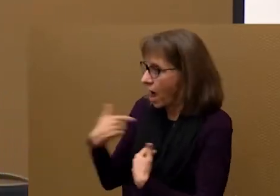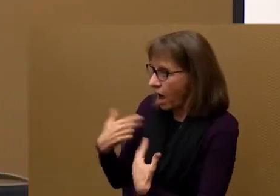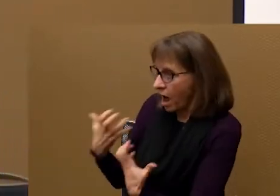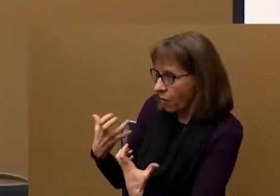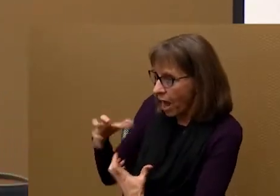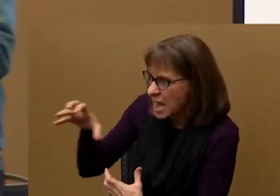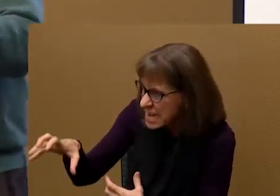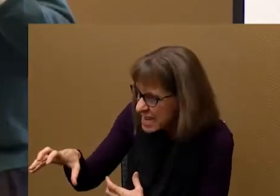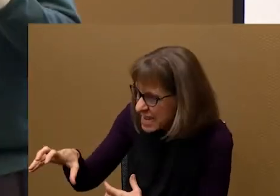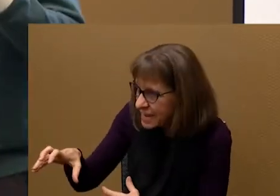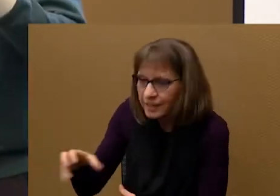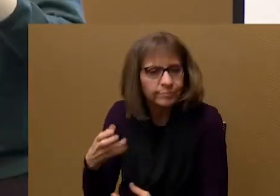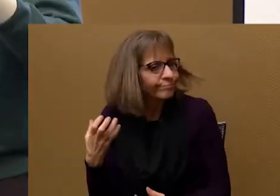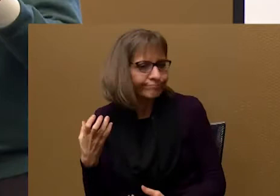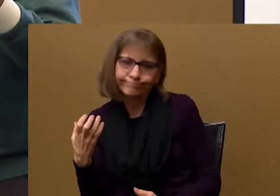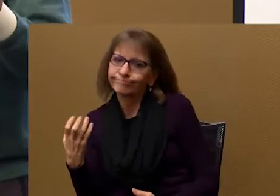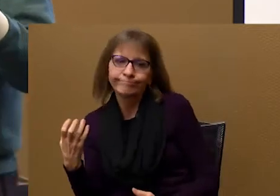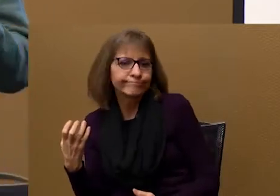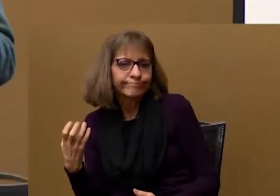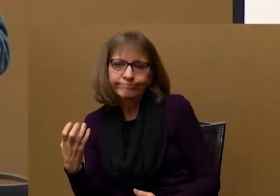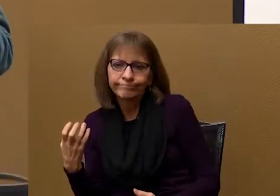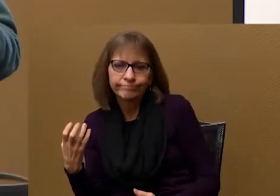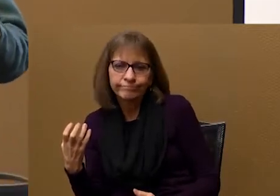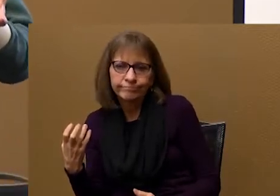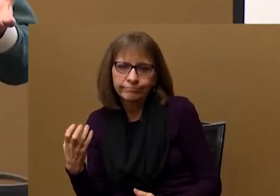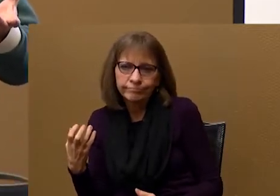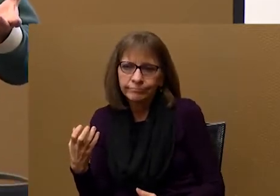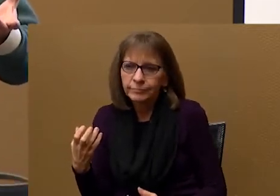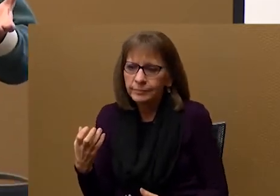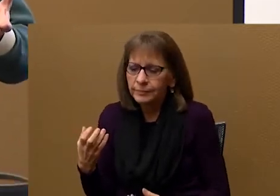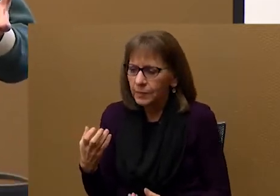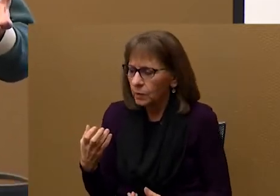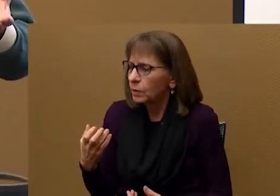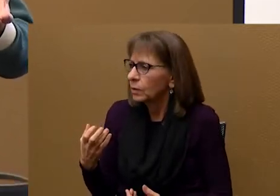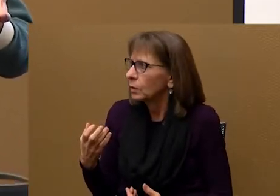the cookie, and then he can't. He goes, well, what's that? Well, that's,